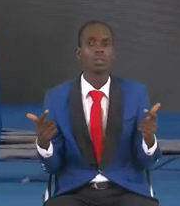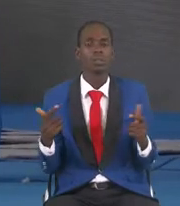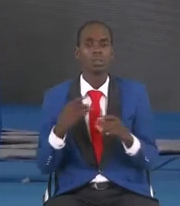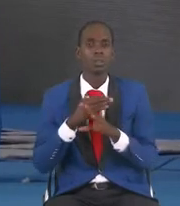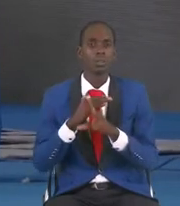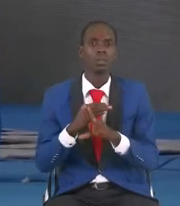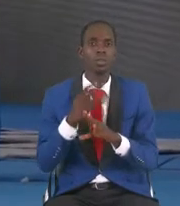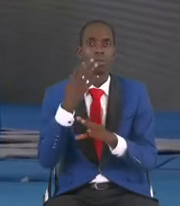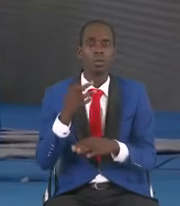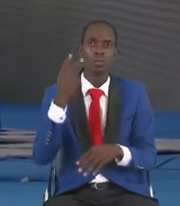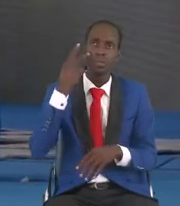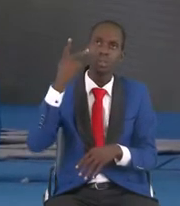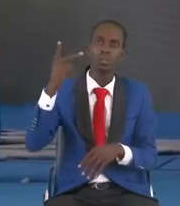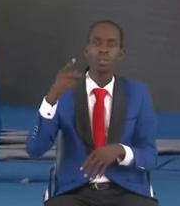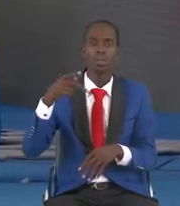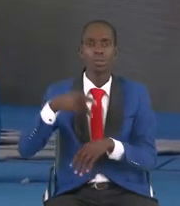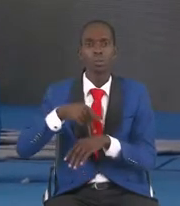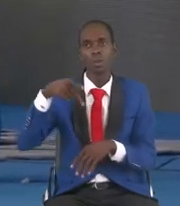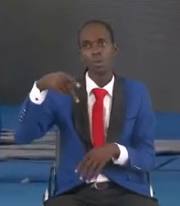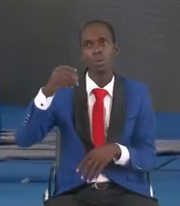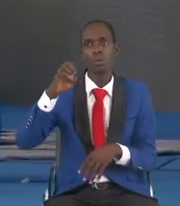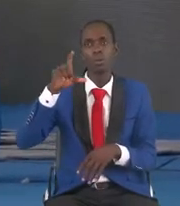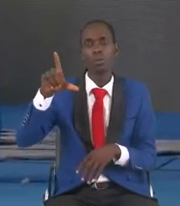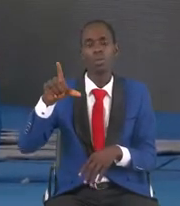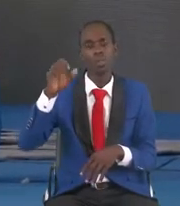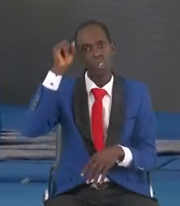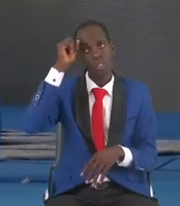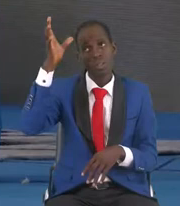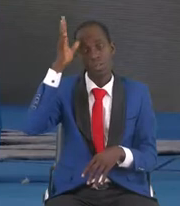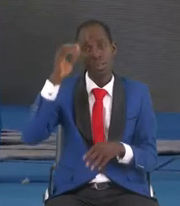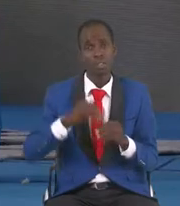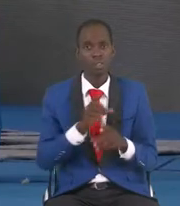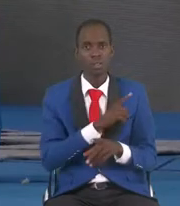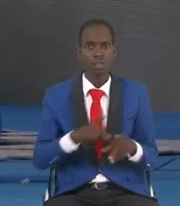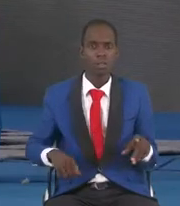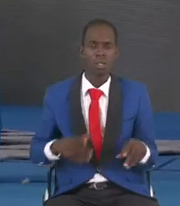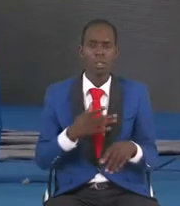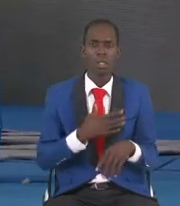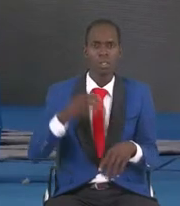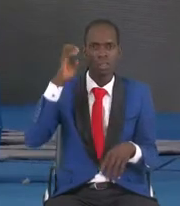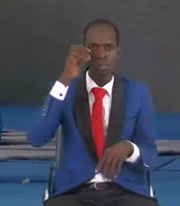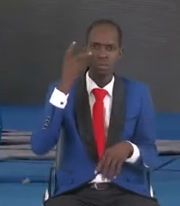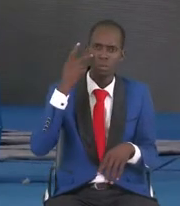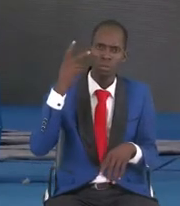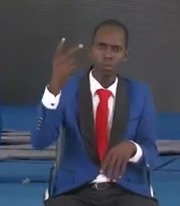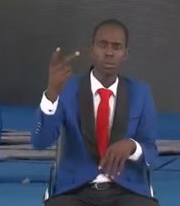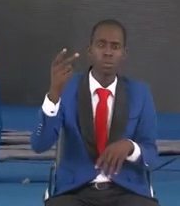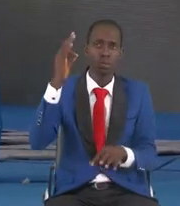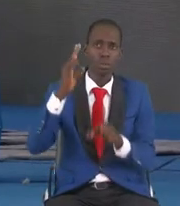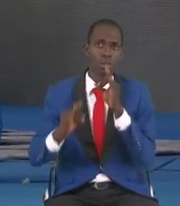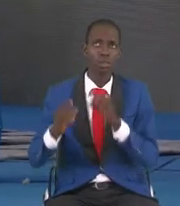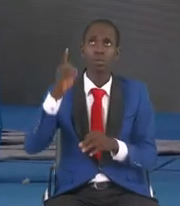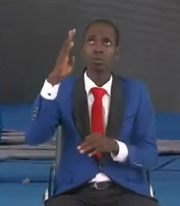Paul, his father in the Lord. And he saw if God could do that for